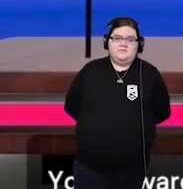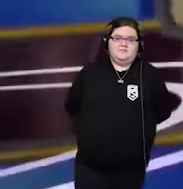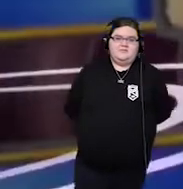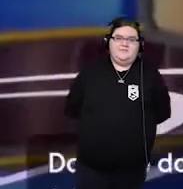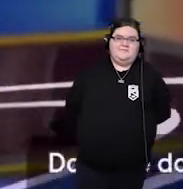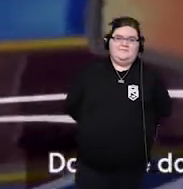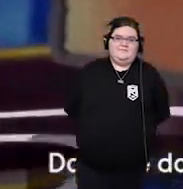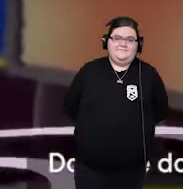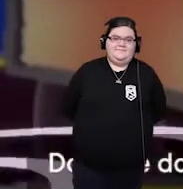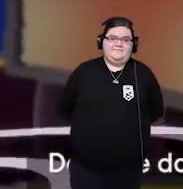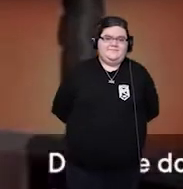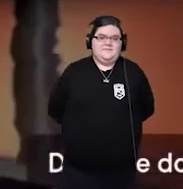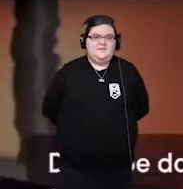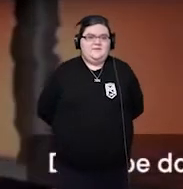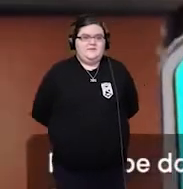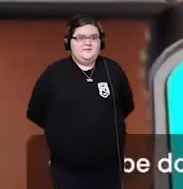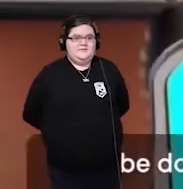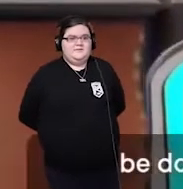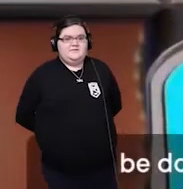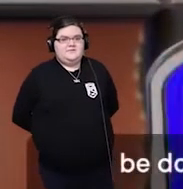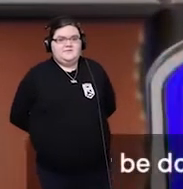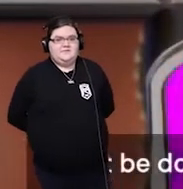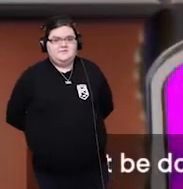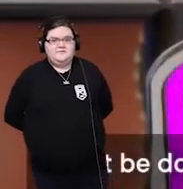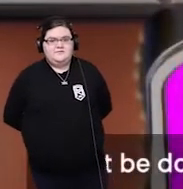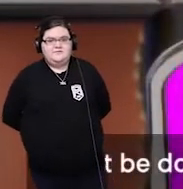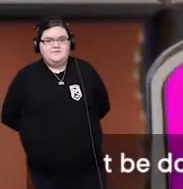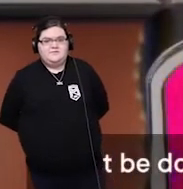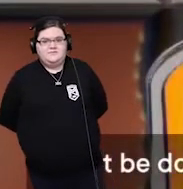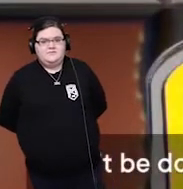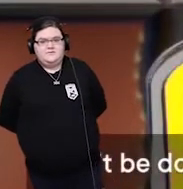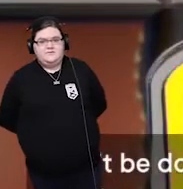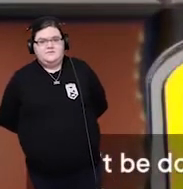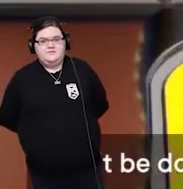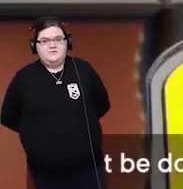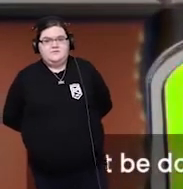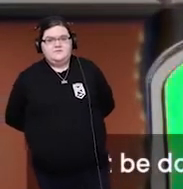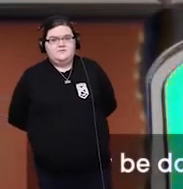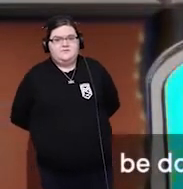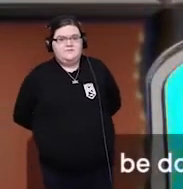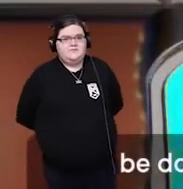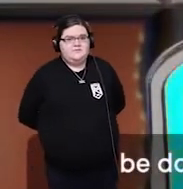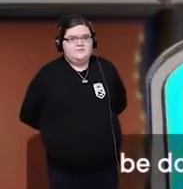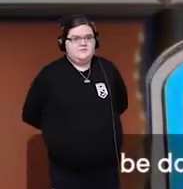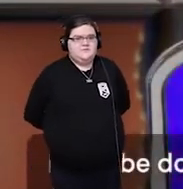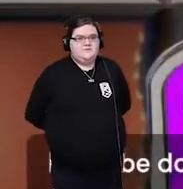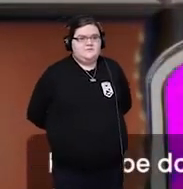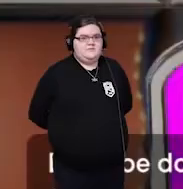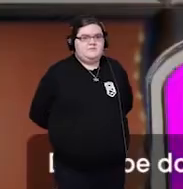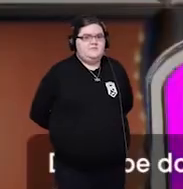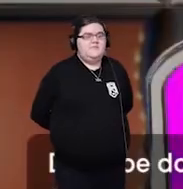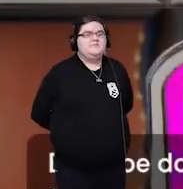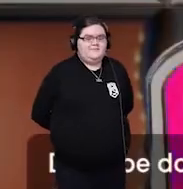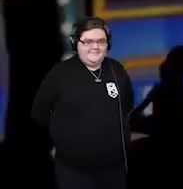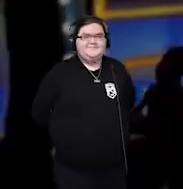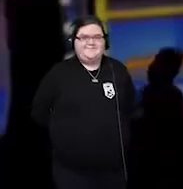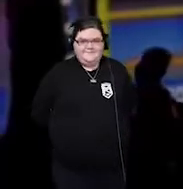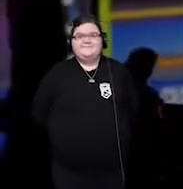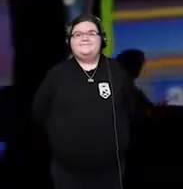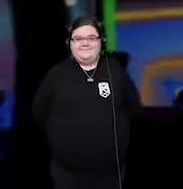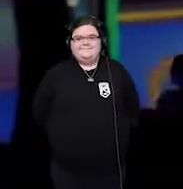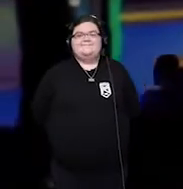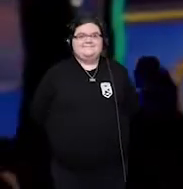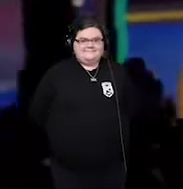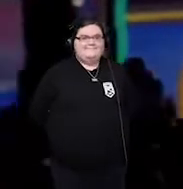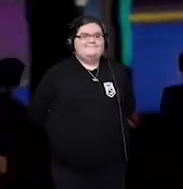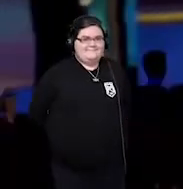Alright, alright. Yeah, so if it was like name a color beginning with R, we would go red, and then they would go after us, and they'd have to go